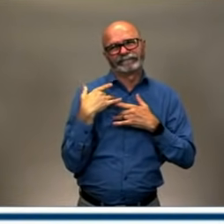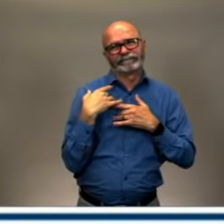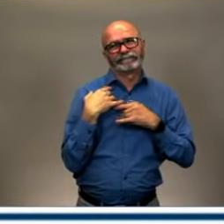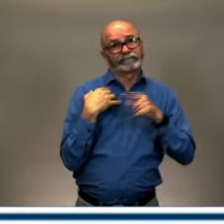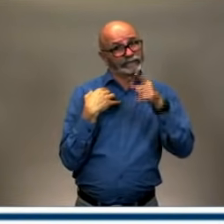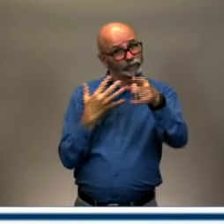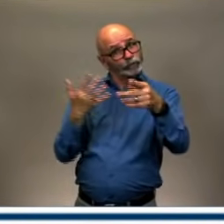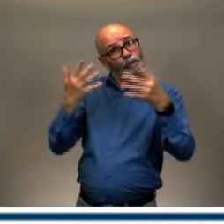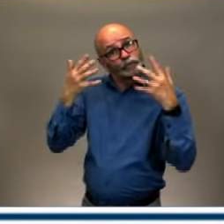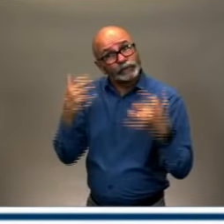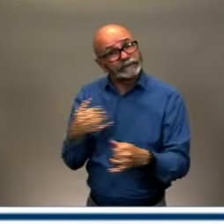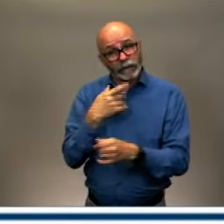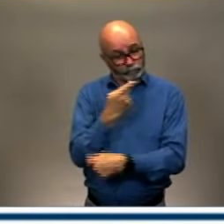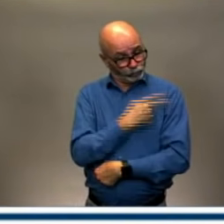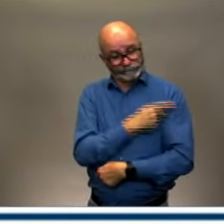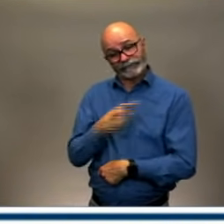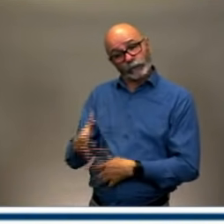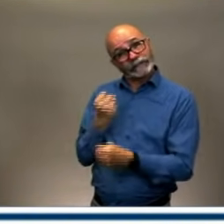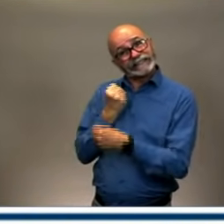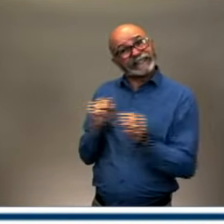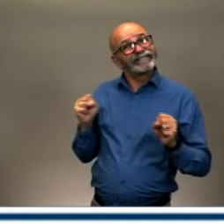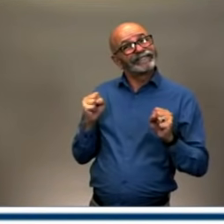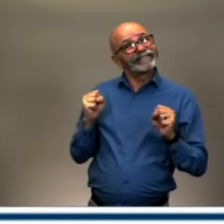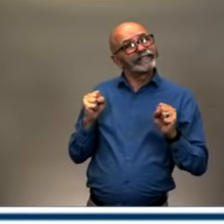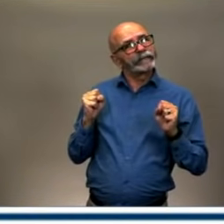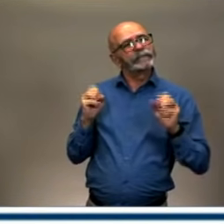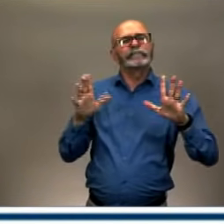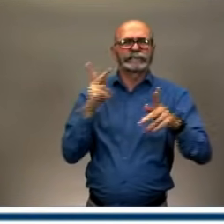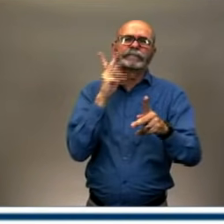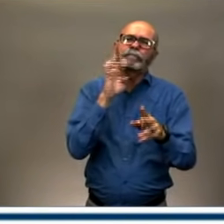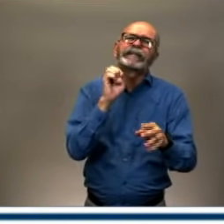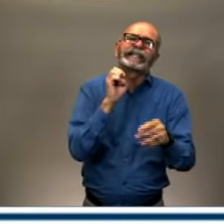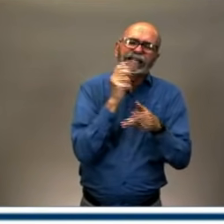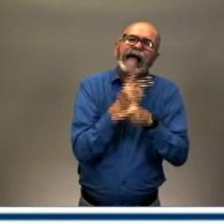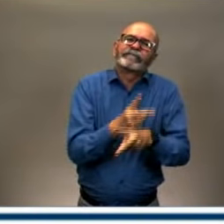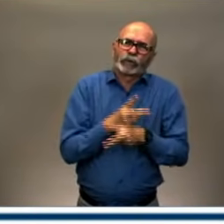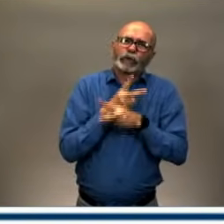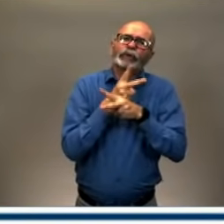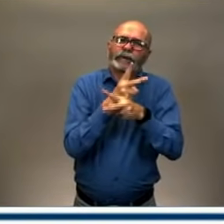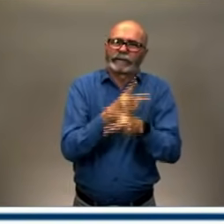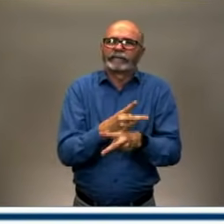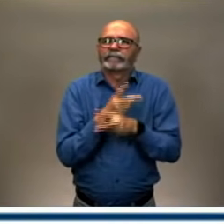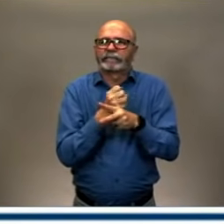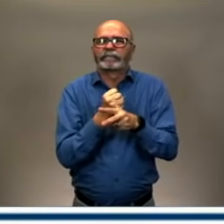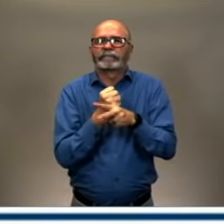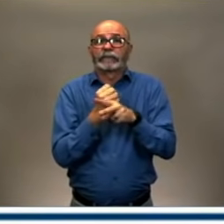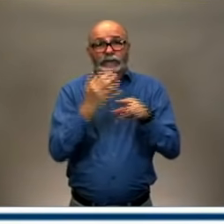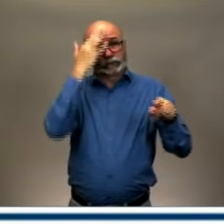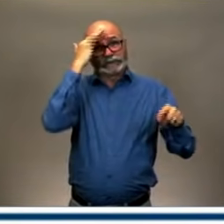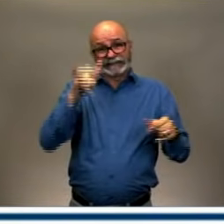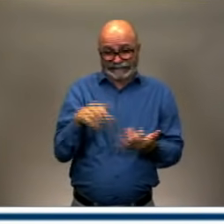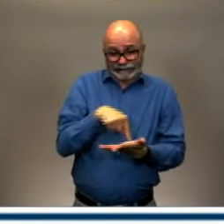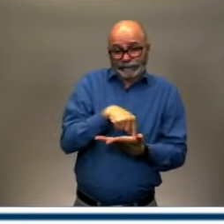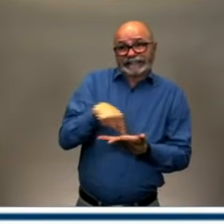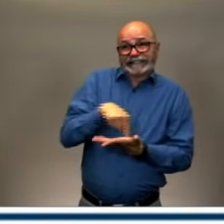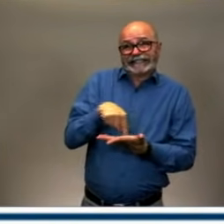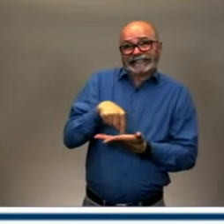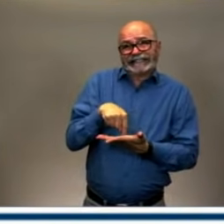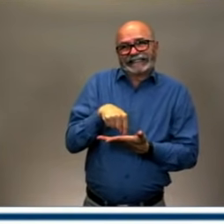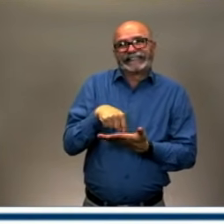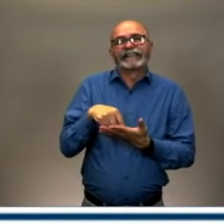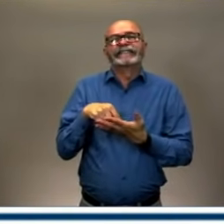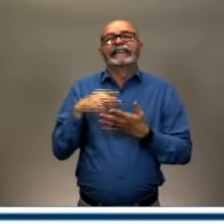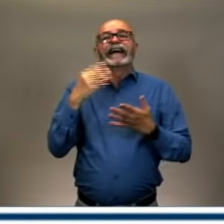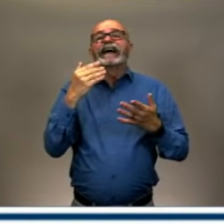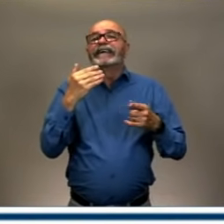remain vigilant and cautious. This week, we are looking at the restrictions that are currently in place and how we might be able to